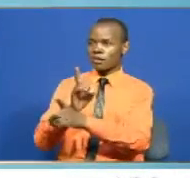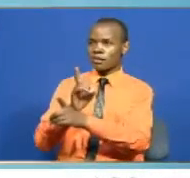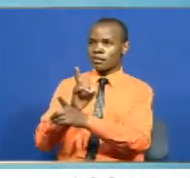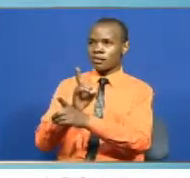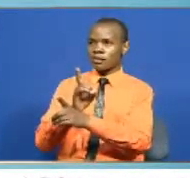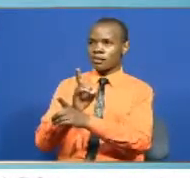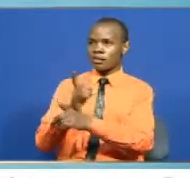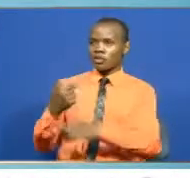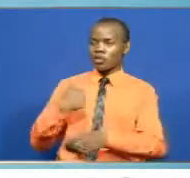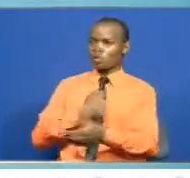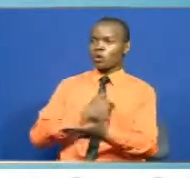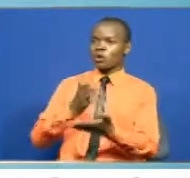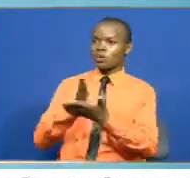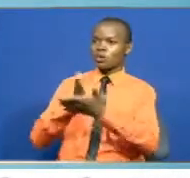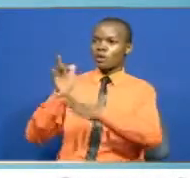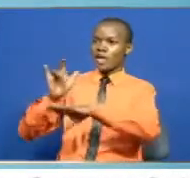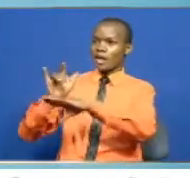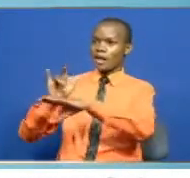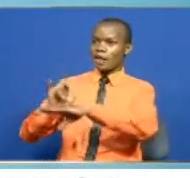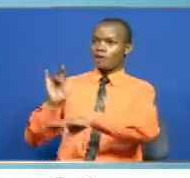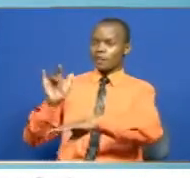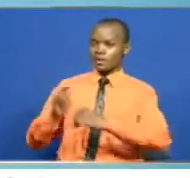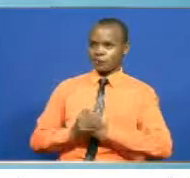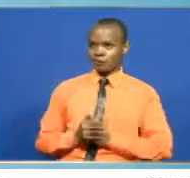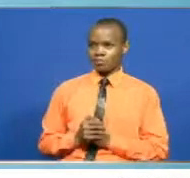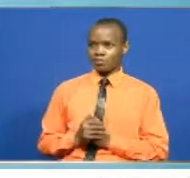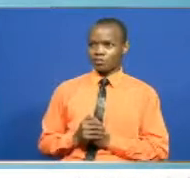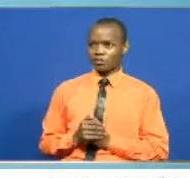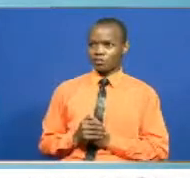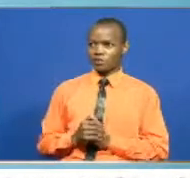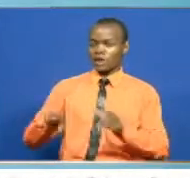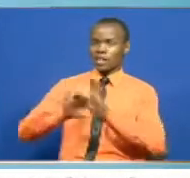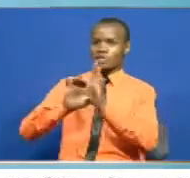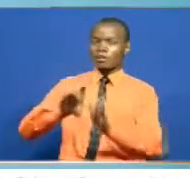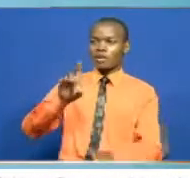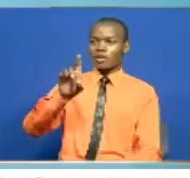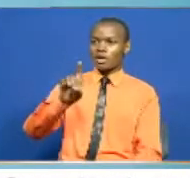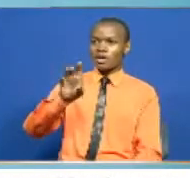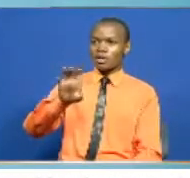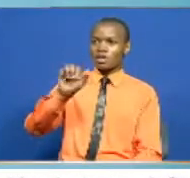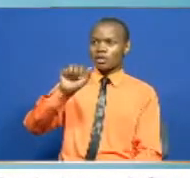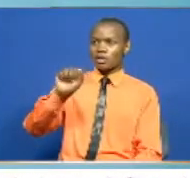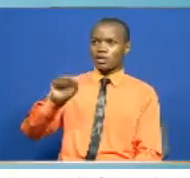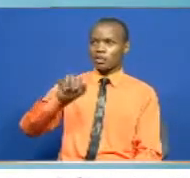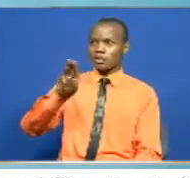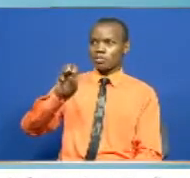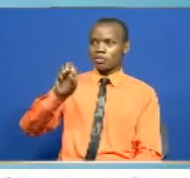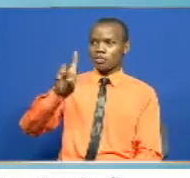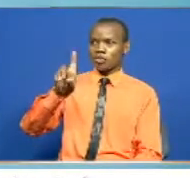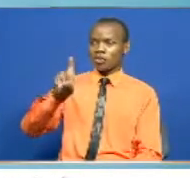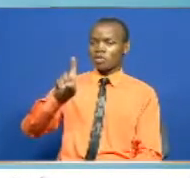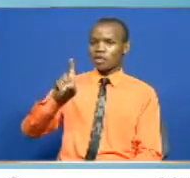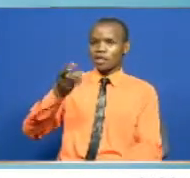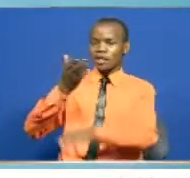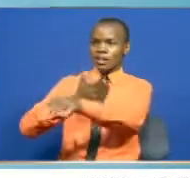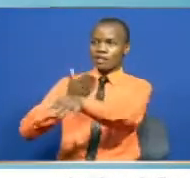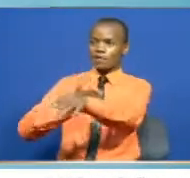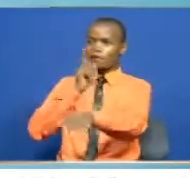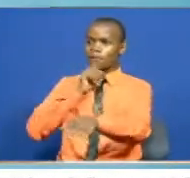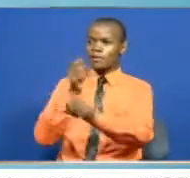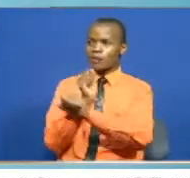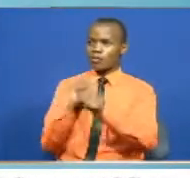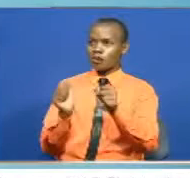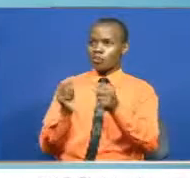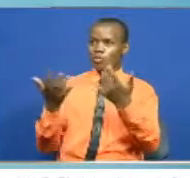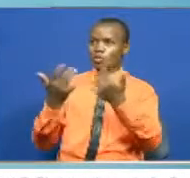so we were just underhanded, you know. Like Desmond Owili, he ended up getting injured a little bit, so he couldn't really play